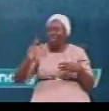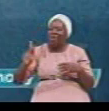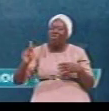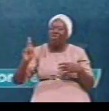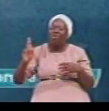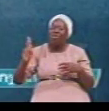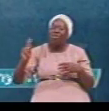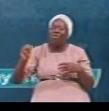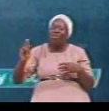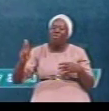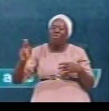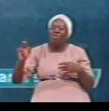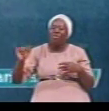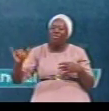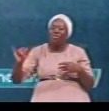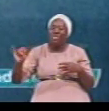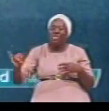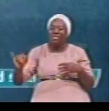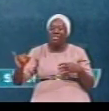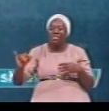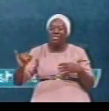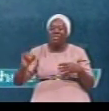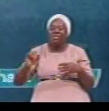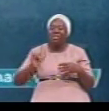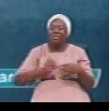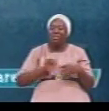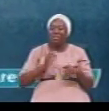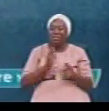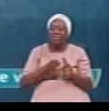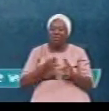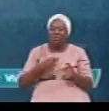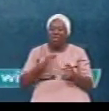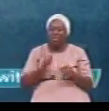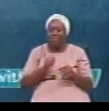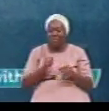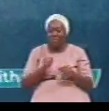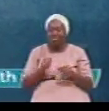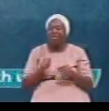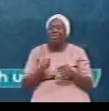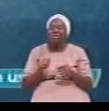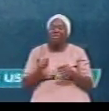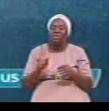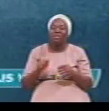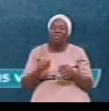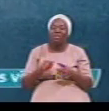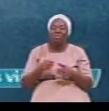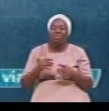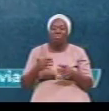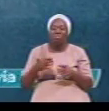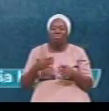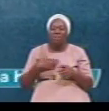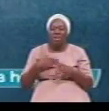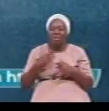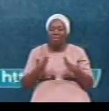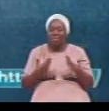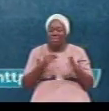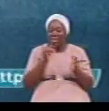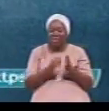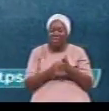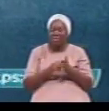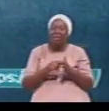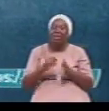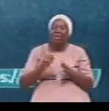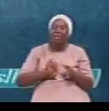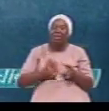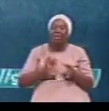GCK, I told myself, whether soft or hard, I have to go. My plans when I was coming, I said,